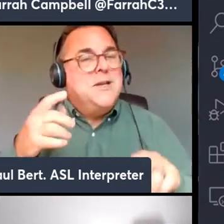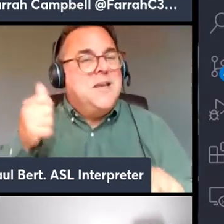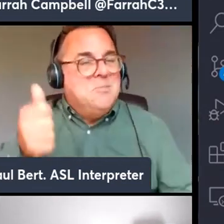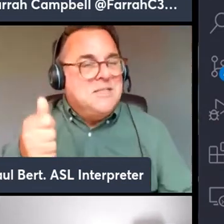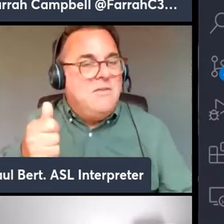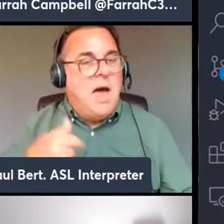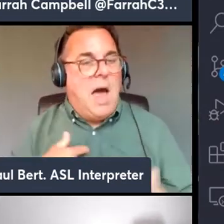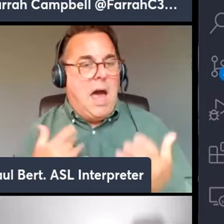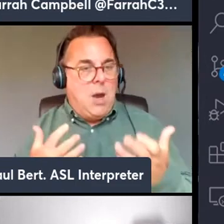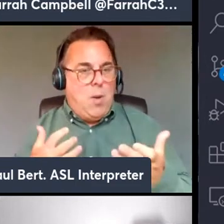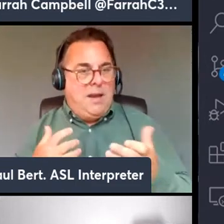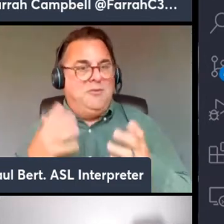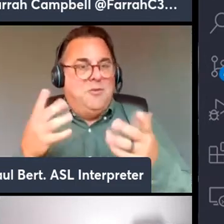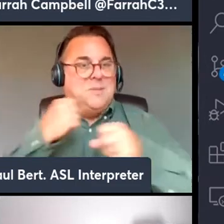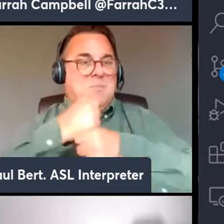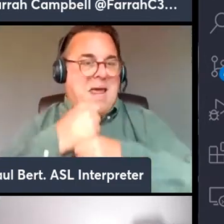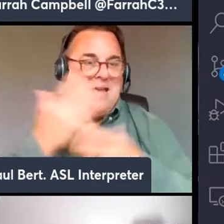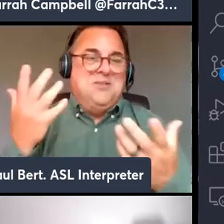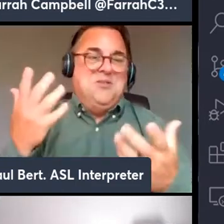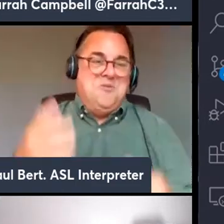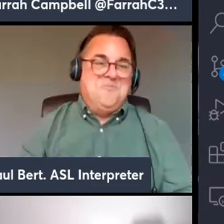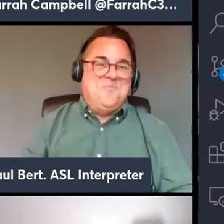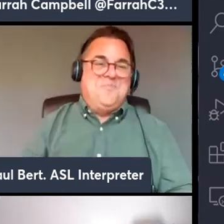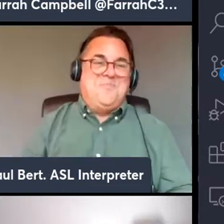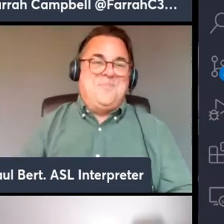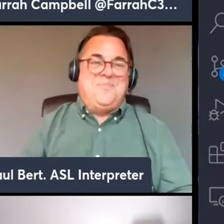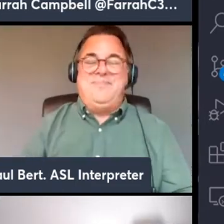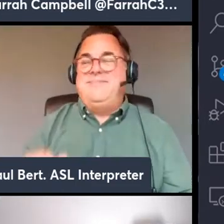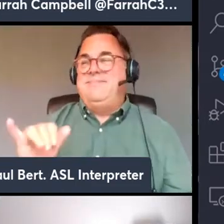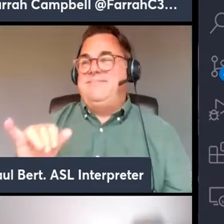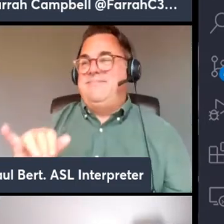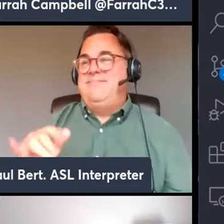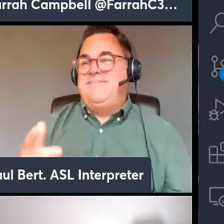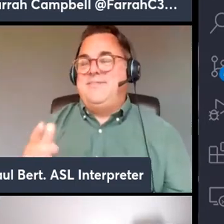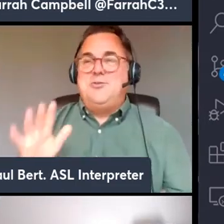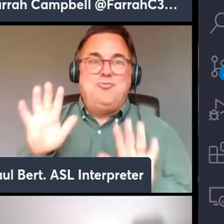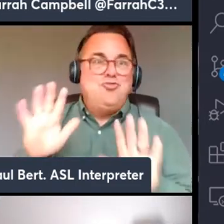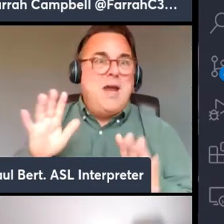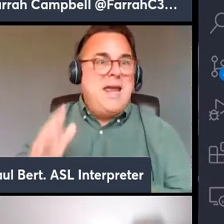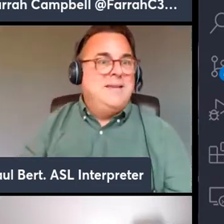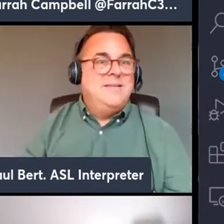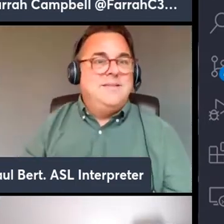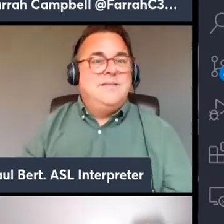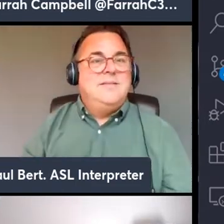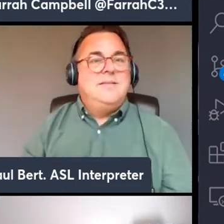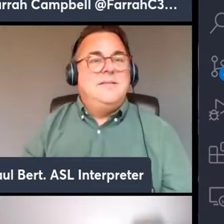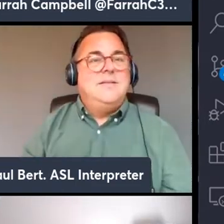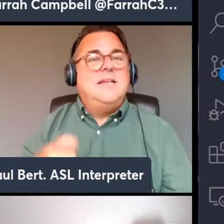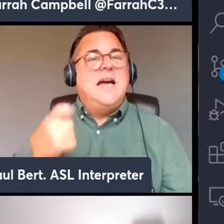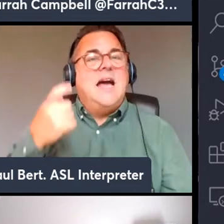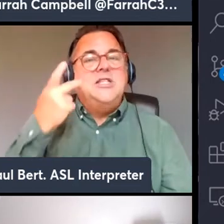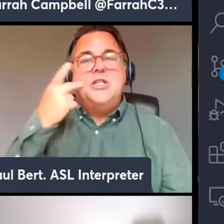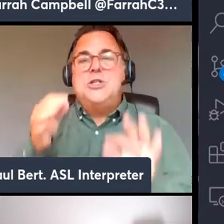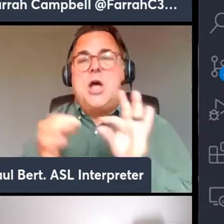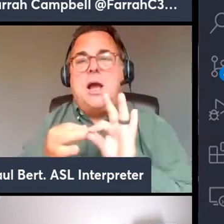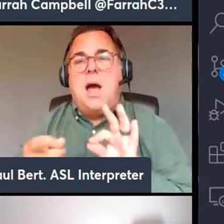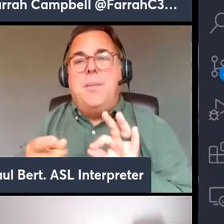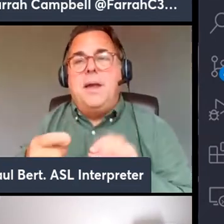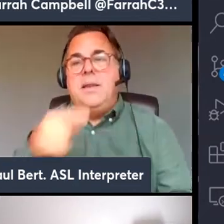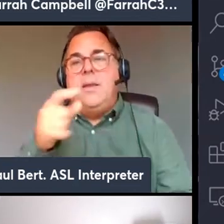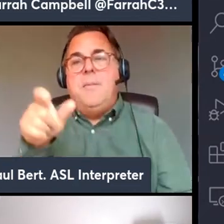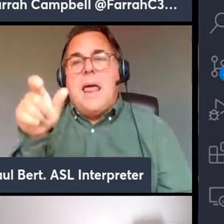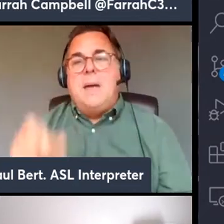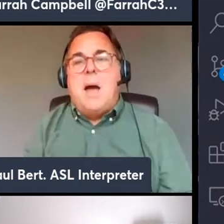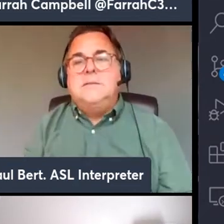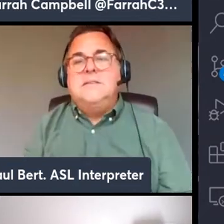I waited until it came out. So yeah, this is great. Actually, I just saw a comment here, you know, the black box works as